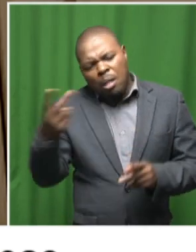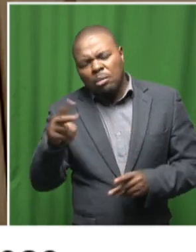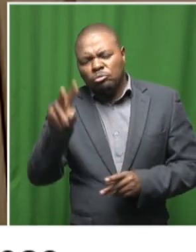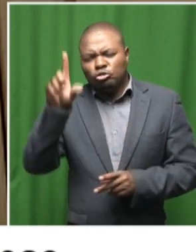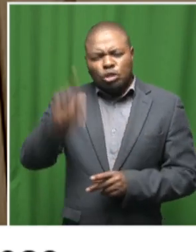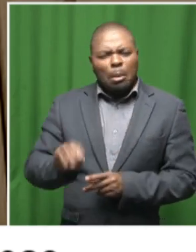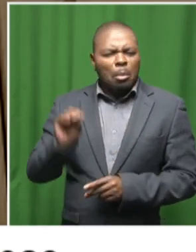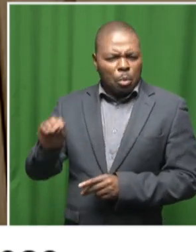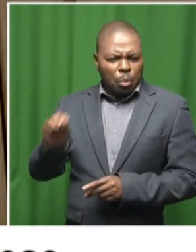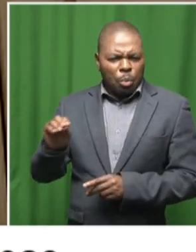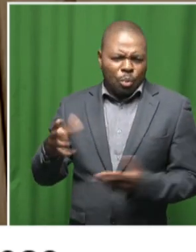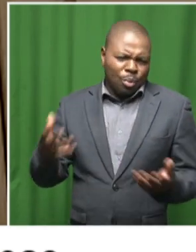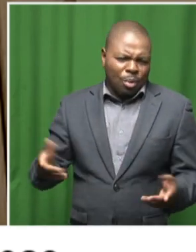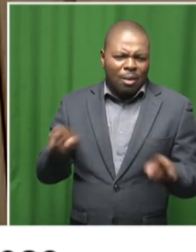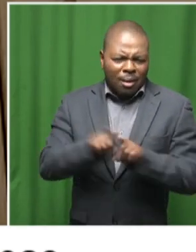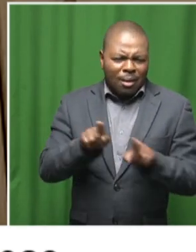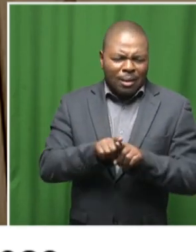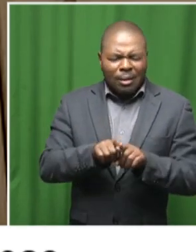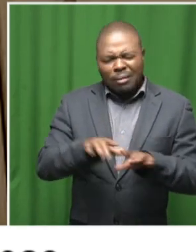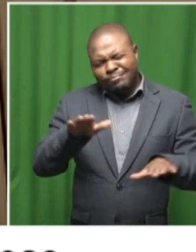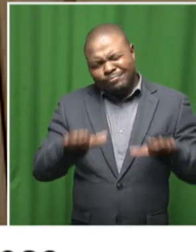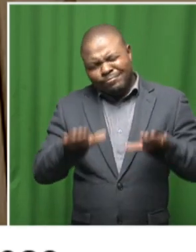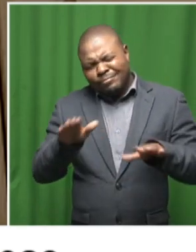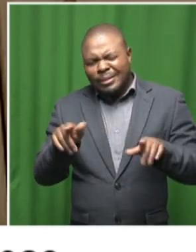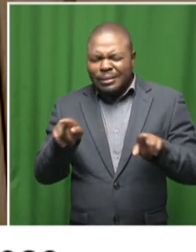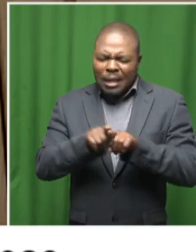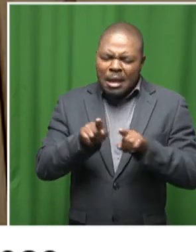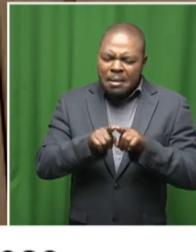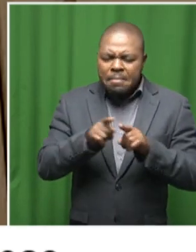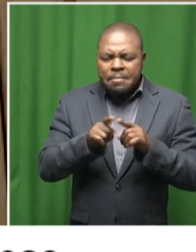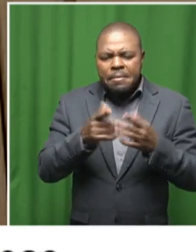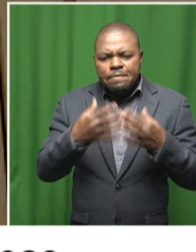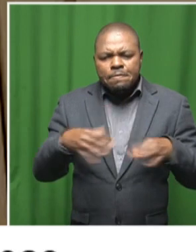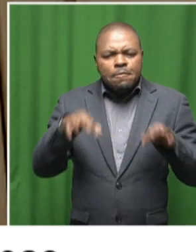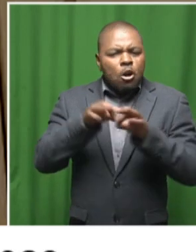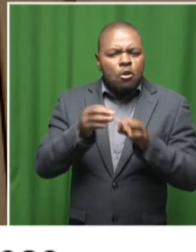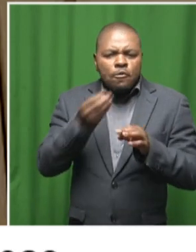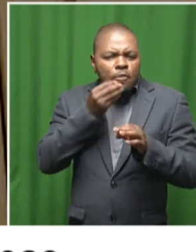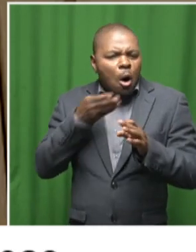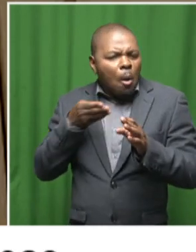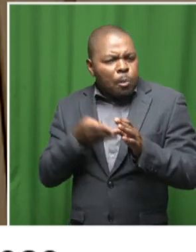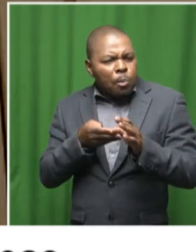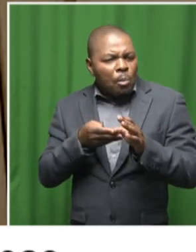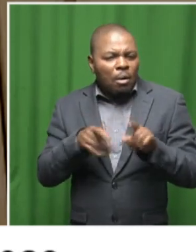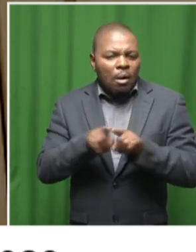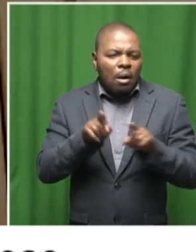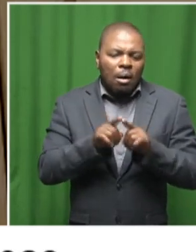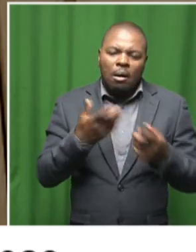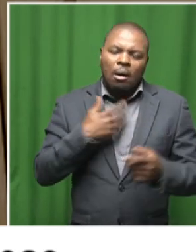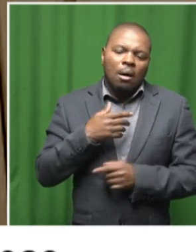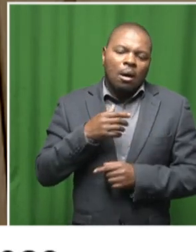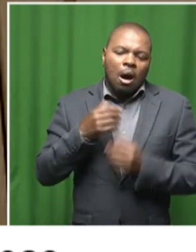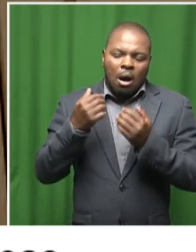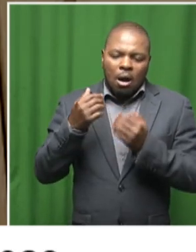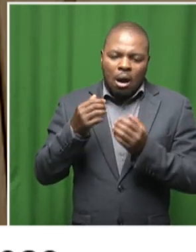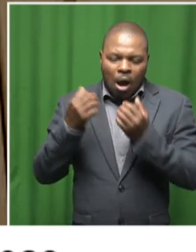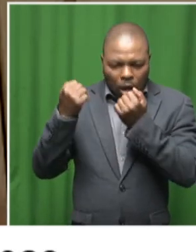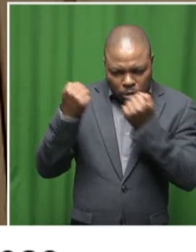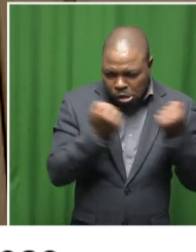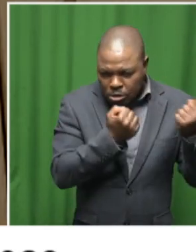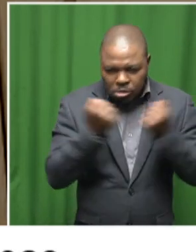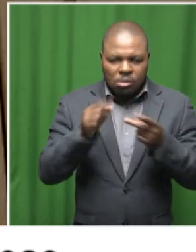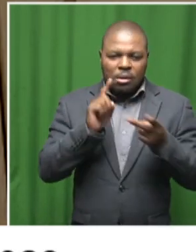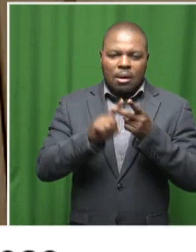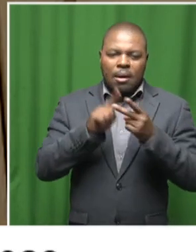get almost the same nutrients from them. And, you can eat your watermelons, you can eat